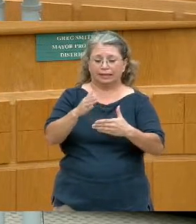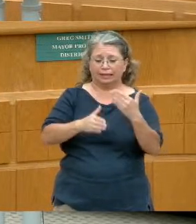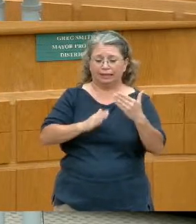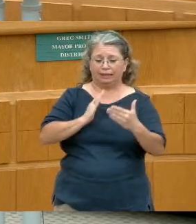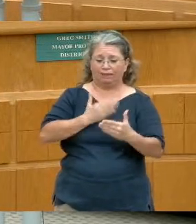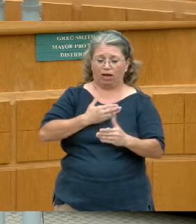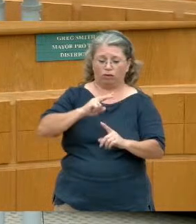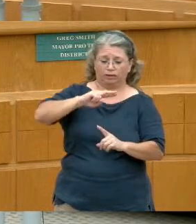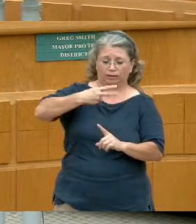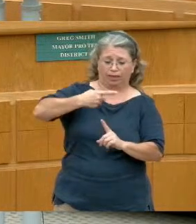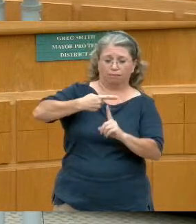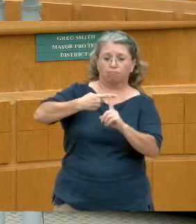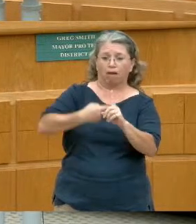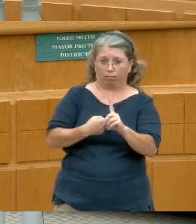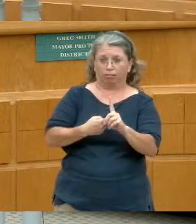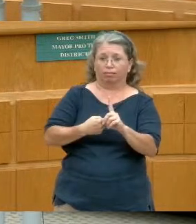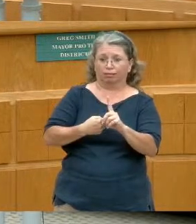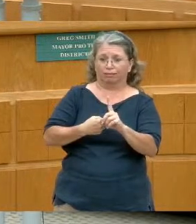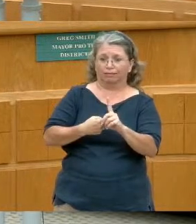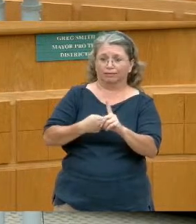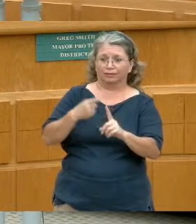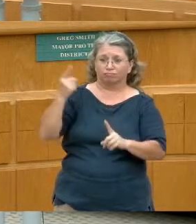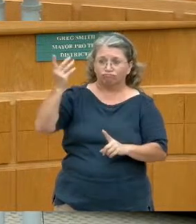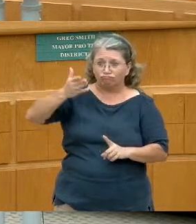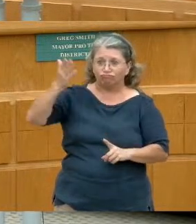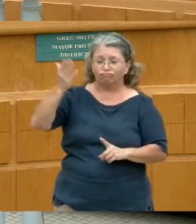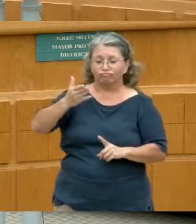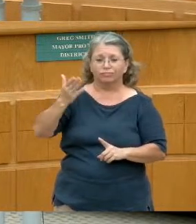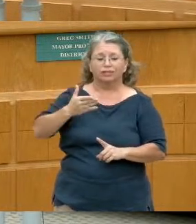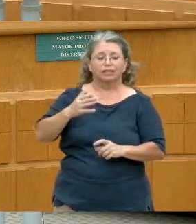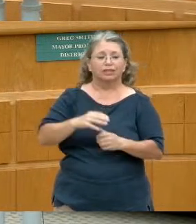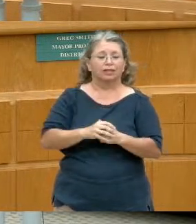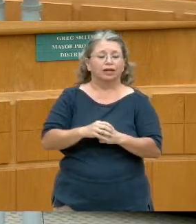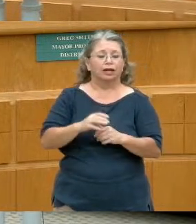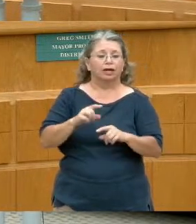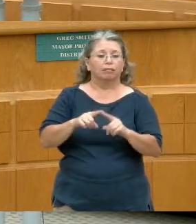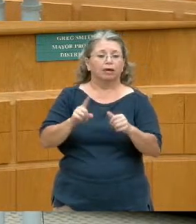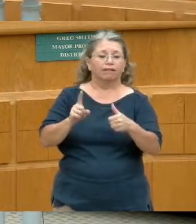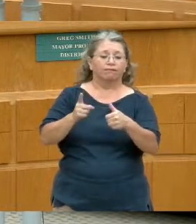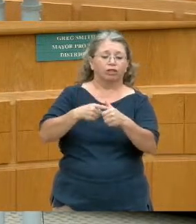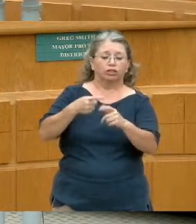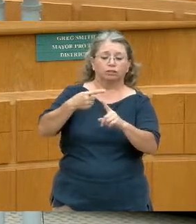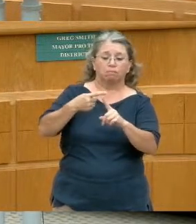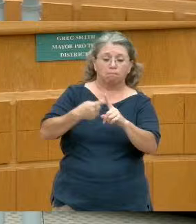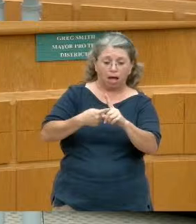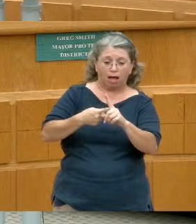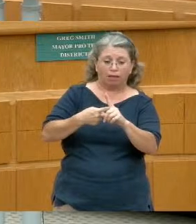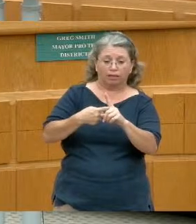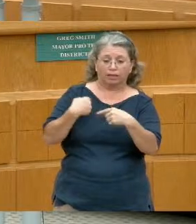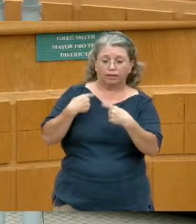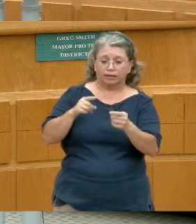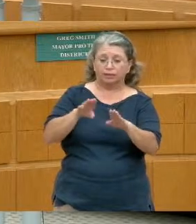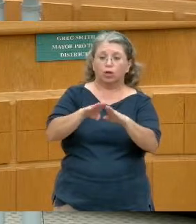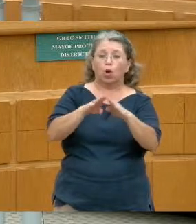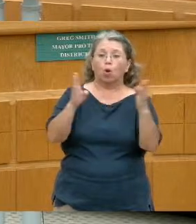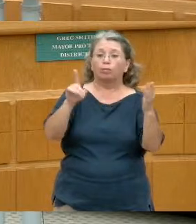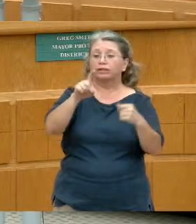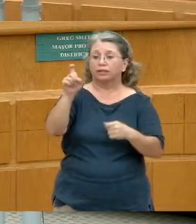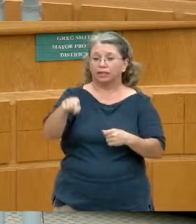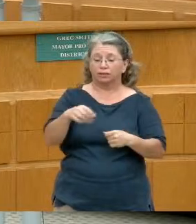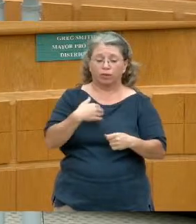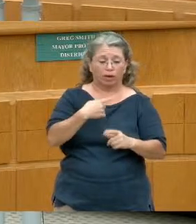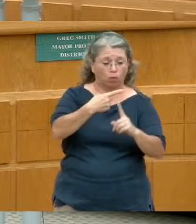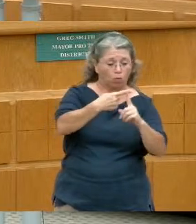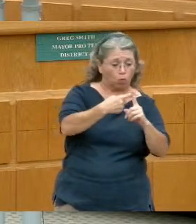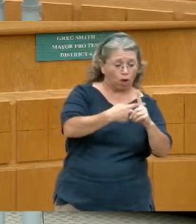our presentations, and this is the end of our first month of Open Texas. So we had a month of stay at home, and then we've